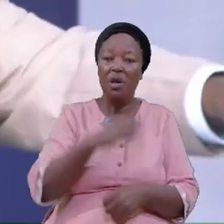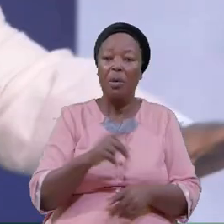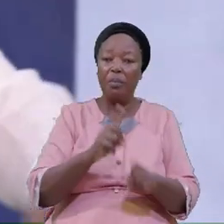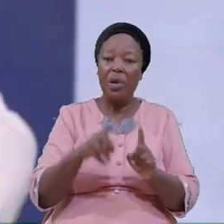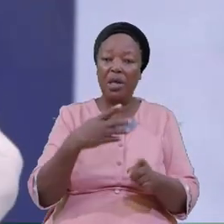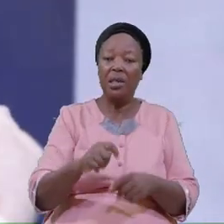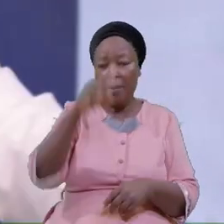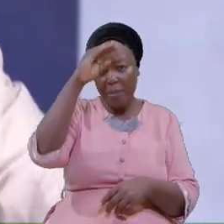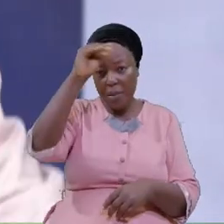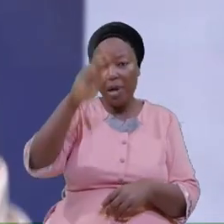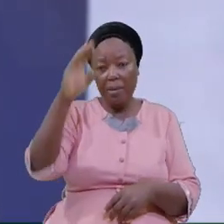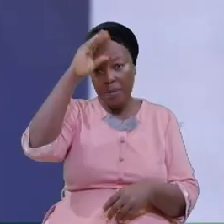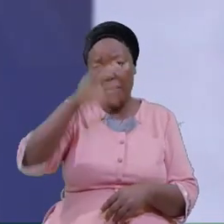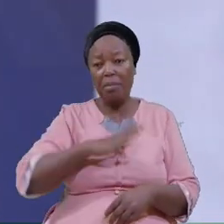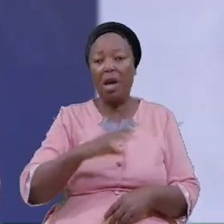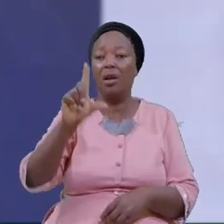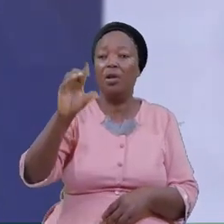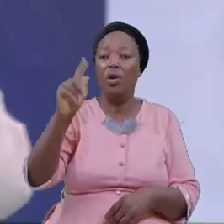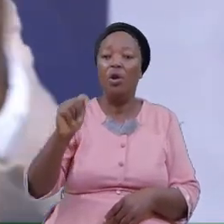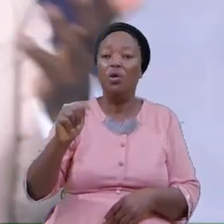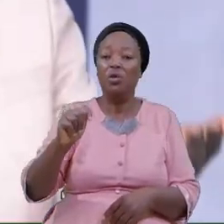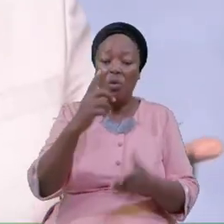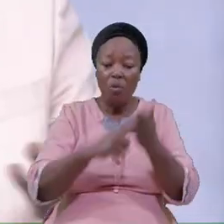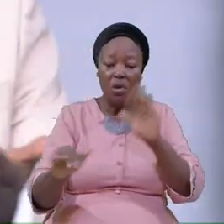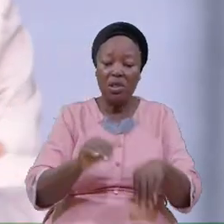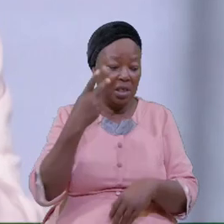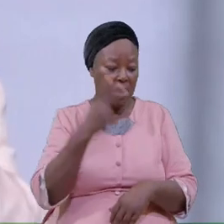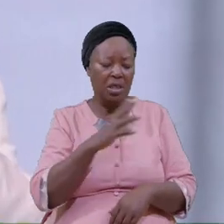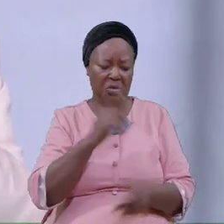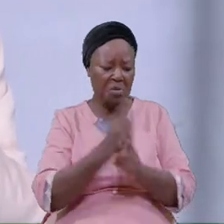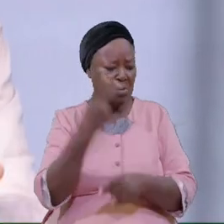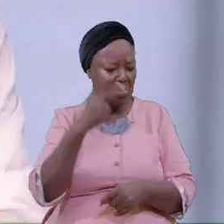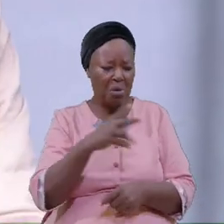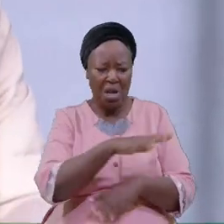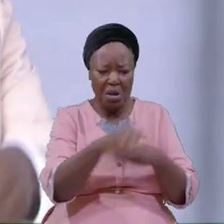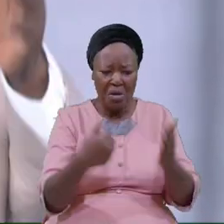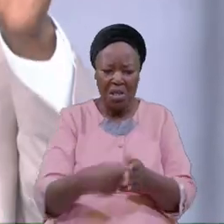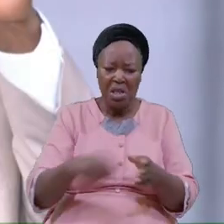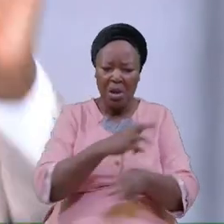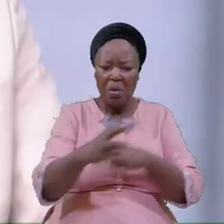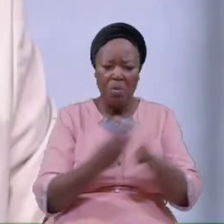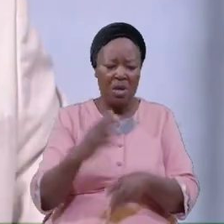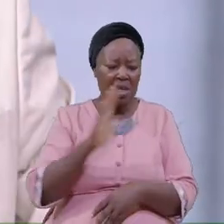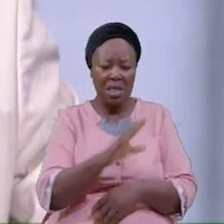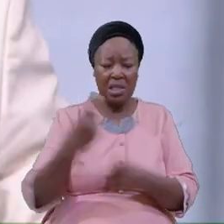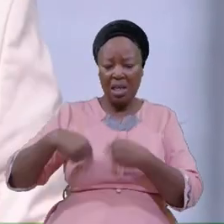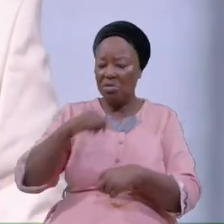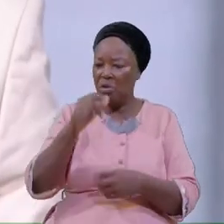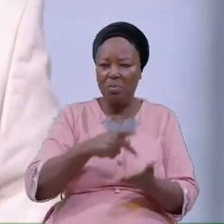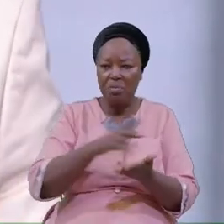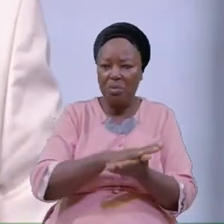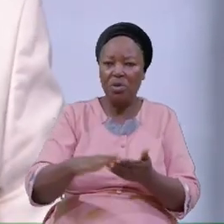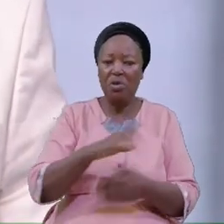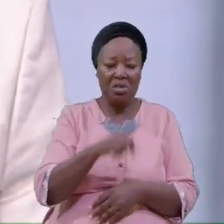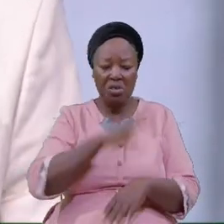see? Only saw this one here. His heart was not pure. He didn't see God. He only